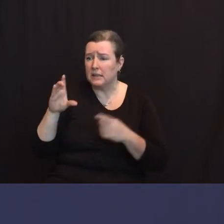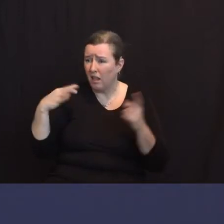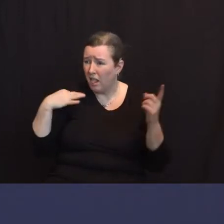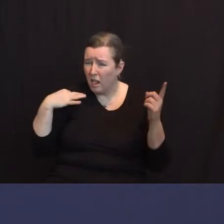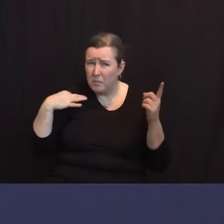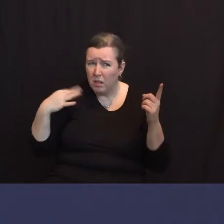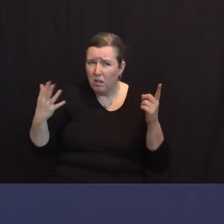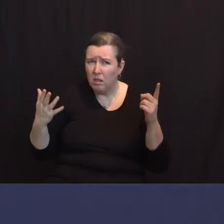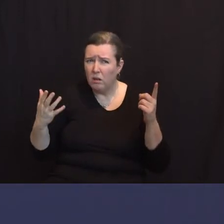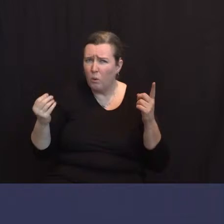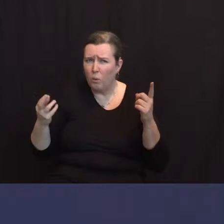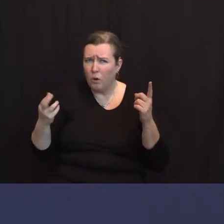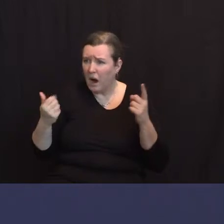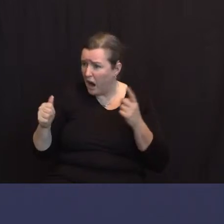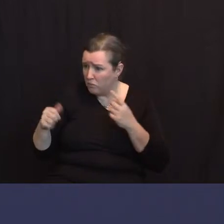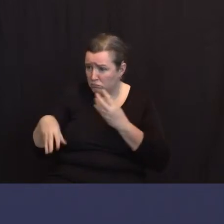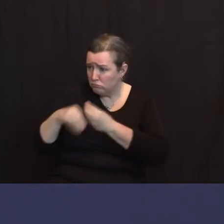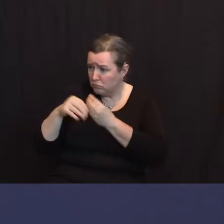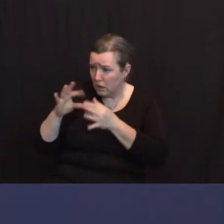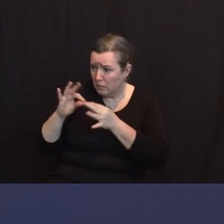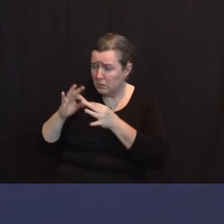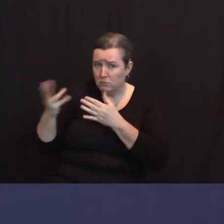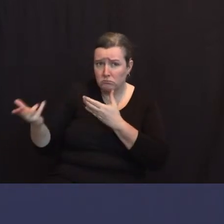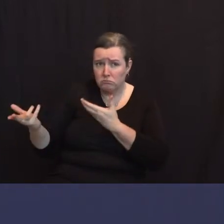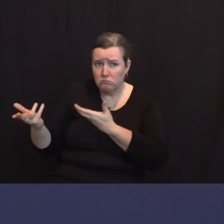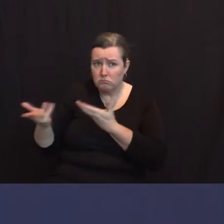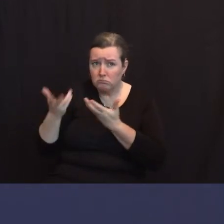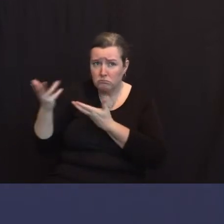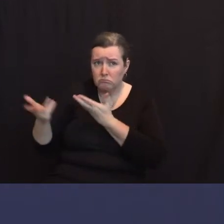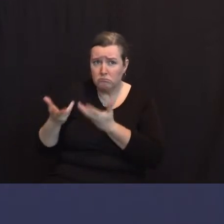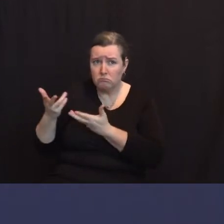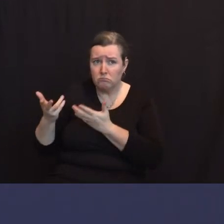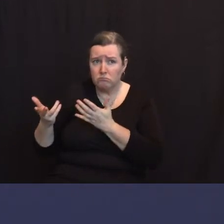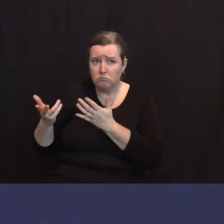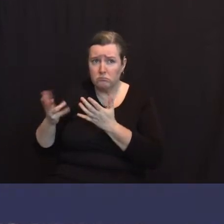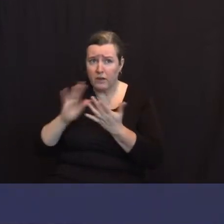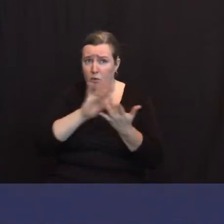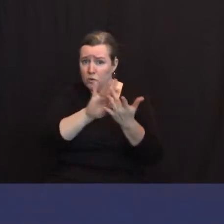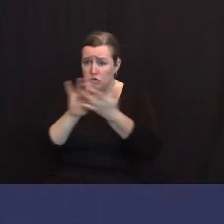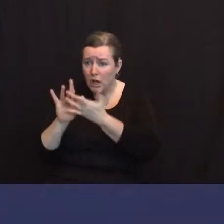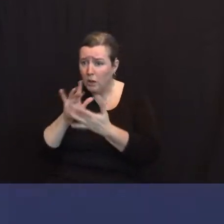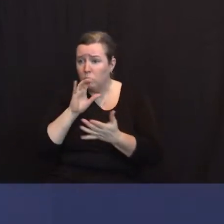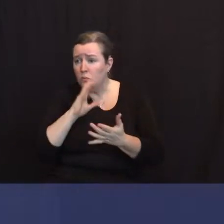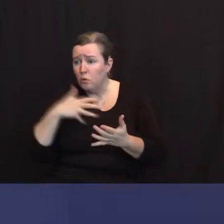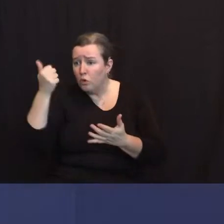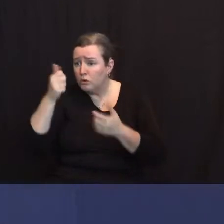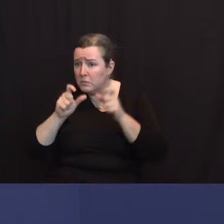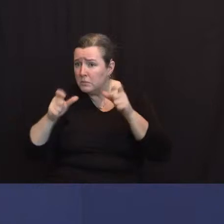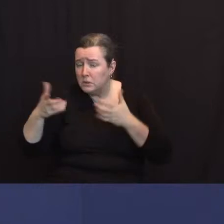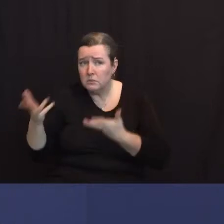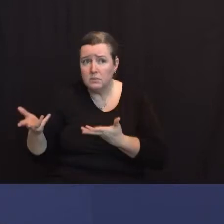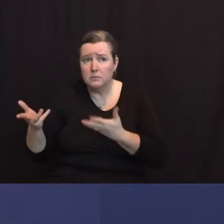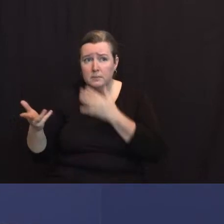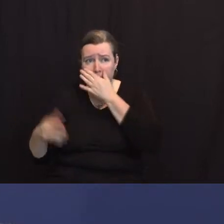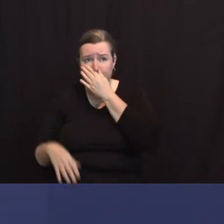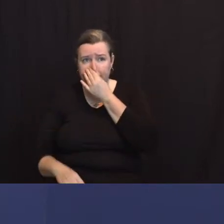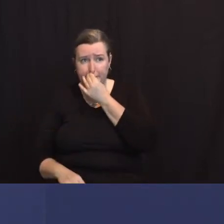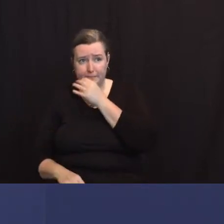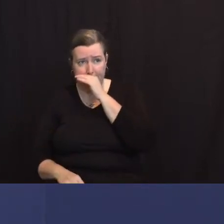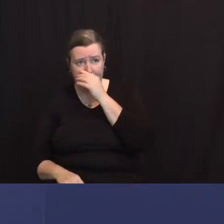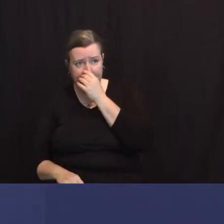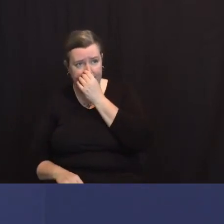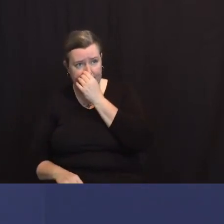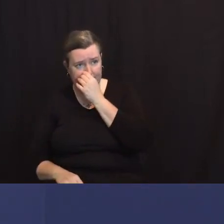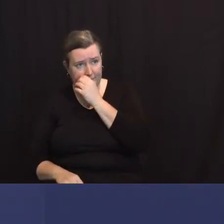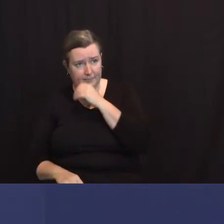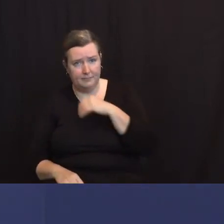on getting to older folks or folks who are homebound with disabilities? Do you want to hit your micro?